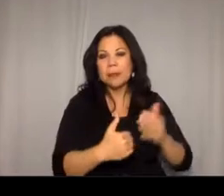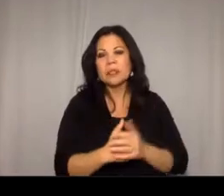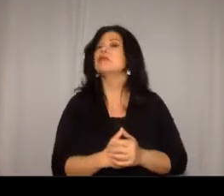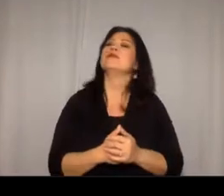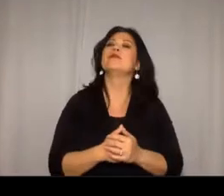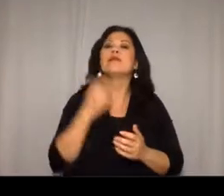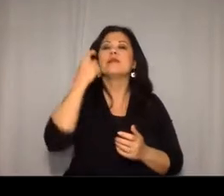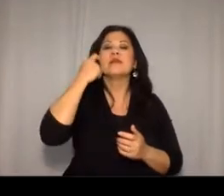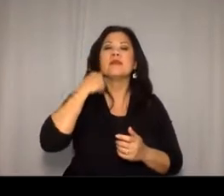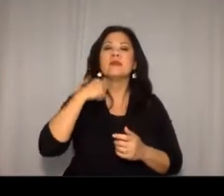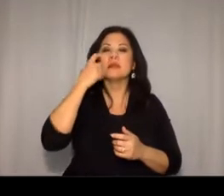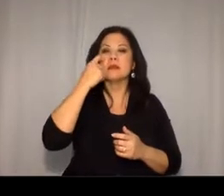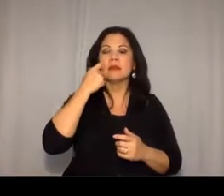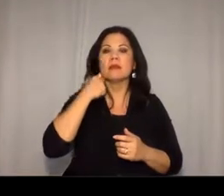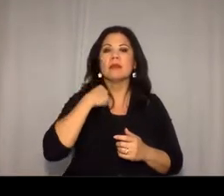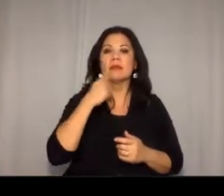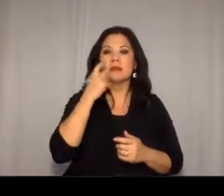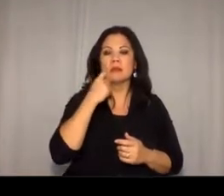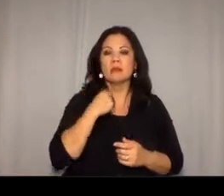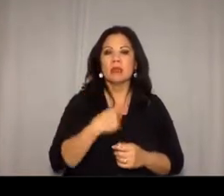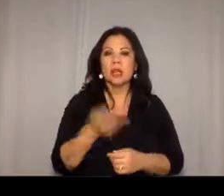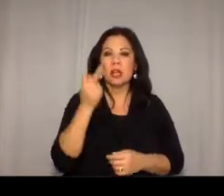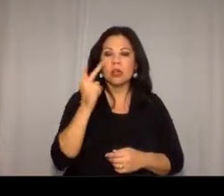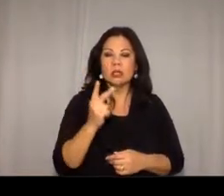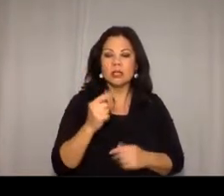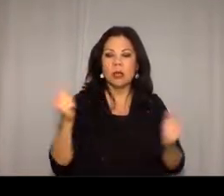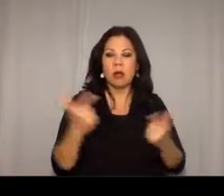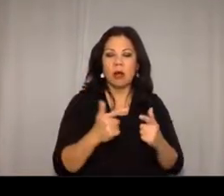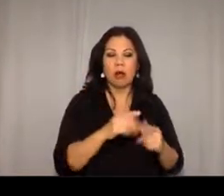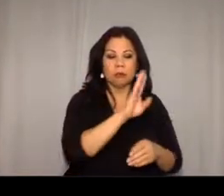actually get a look at everybody. So